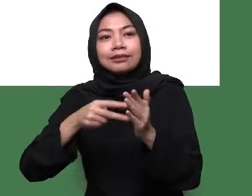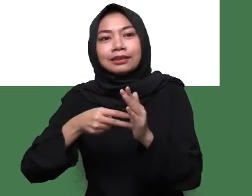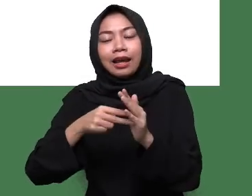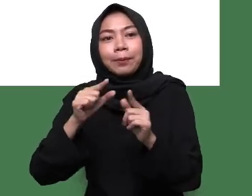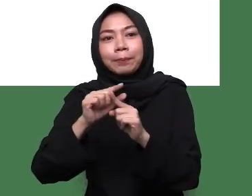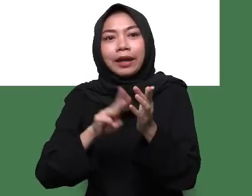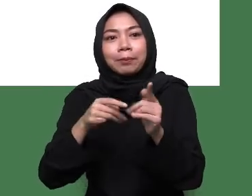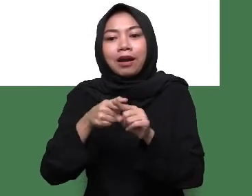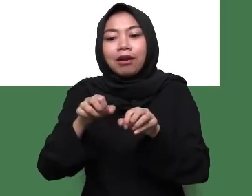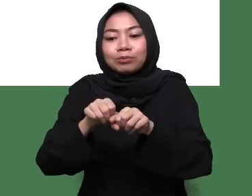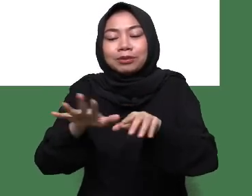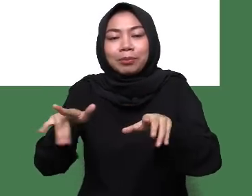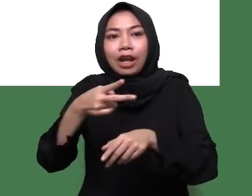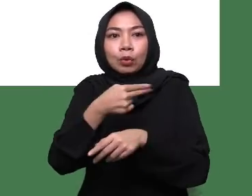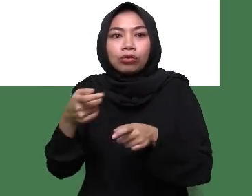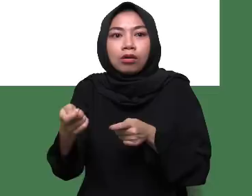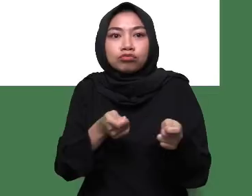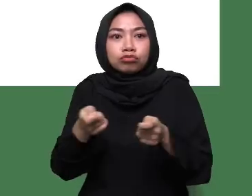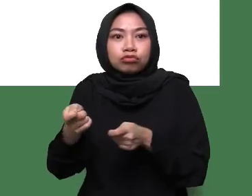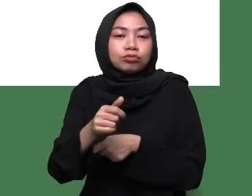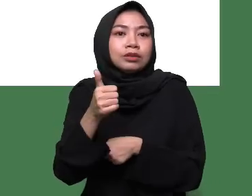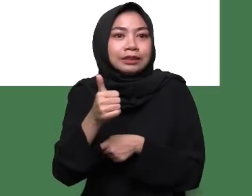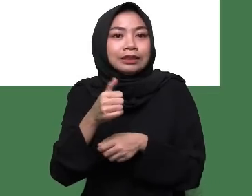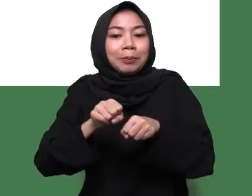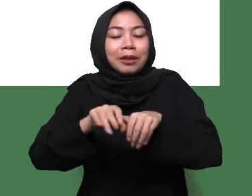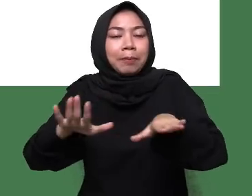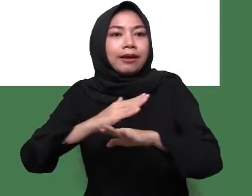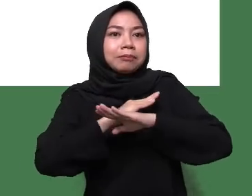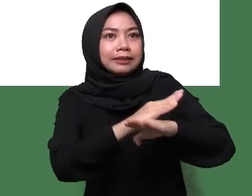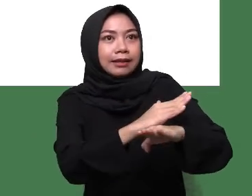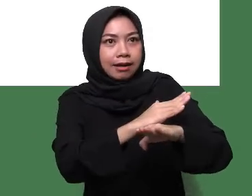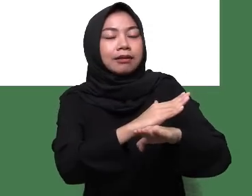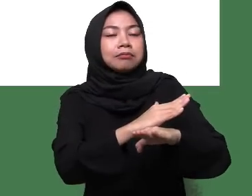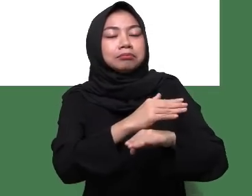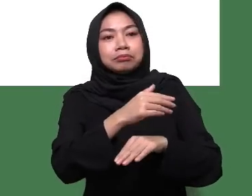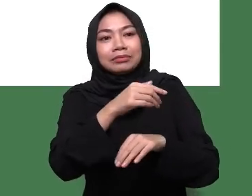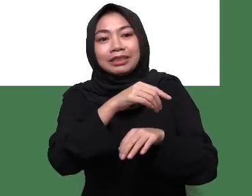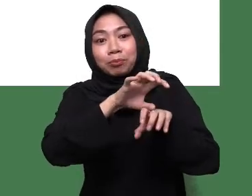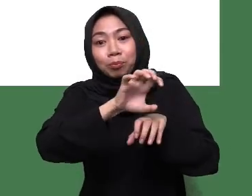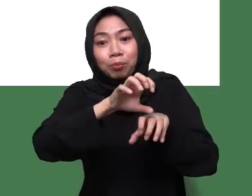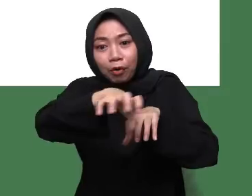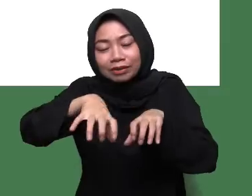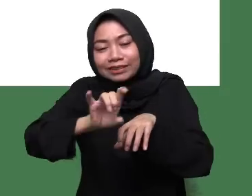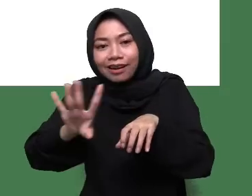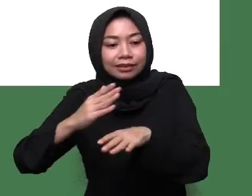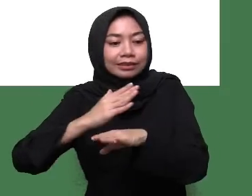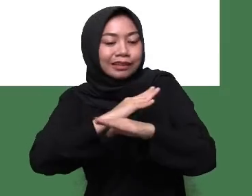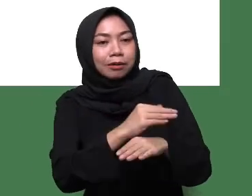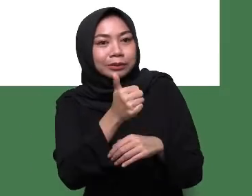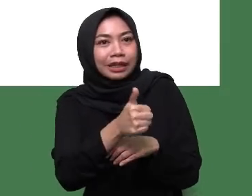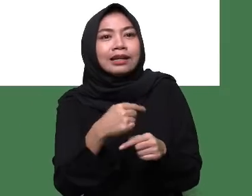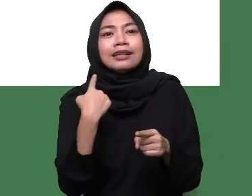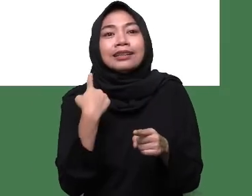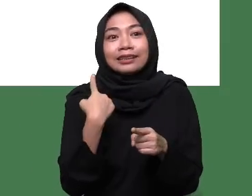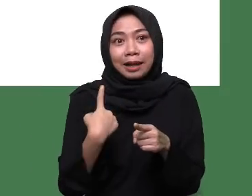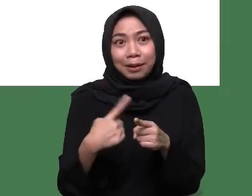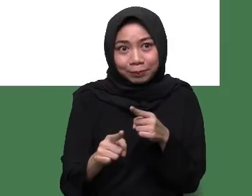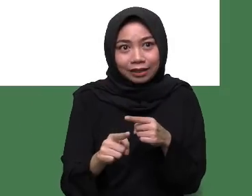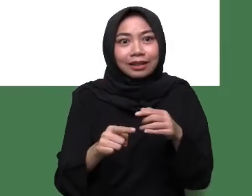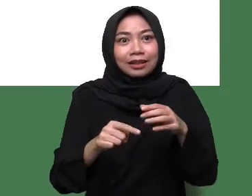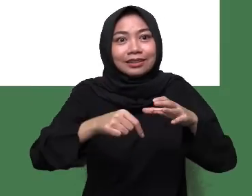virus transmission by preventing its spread to other provinces. However, there are currently additional cases that